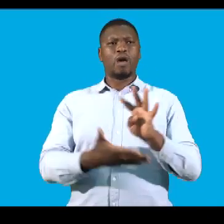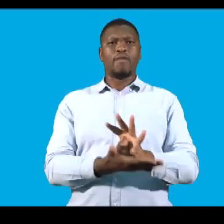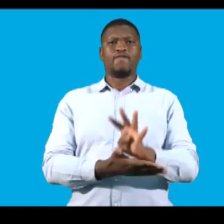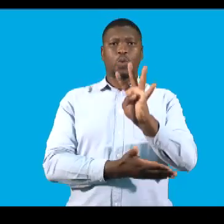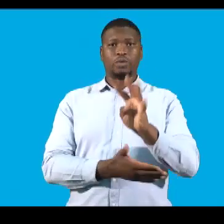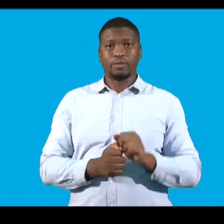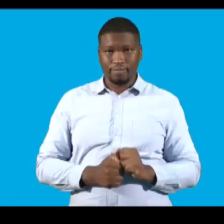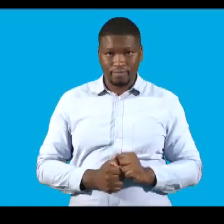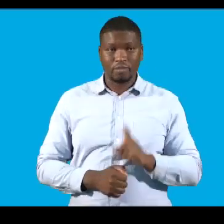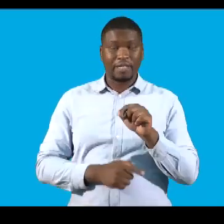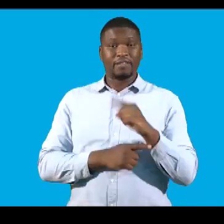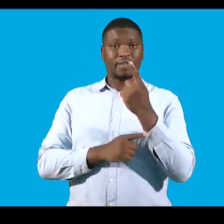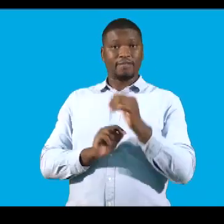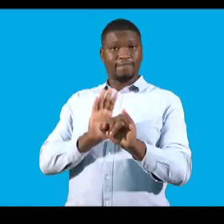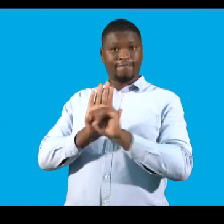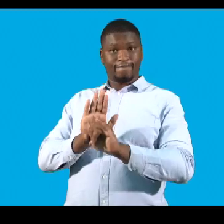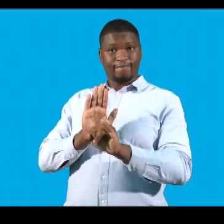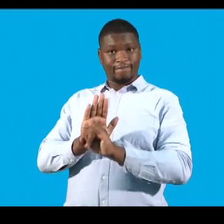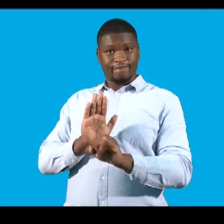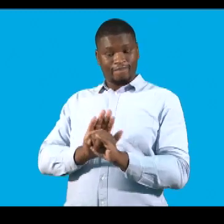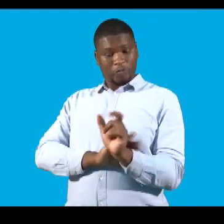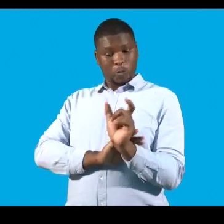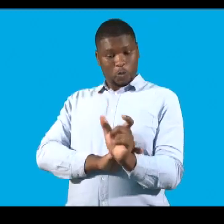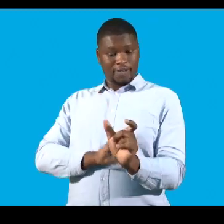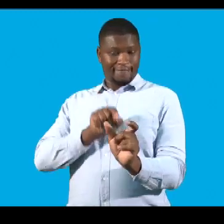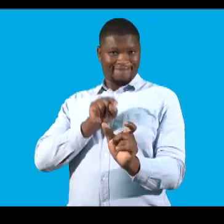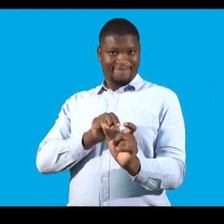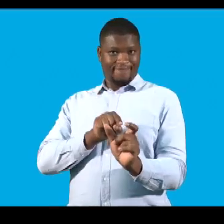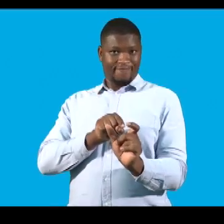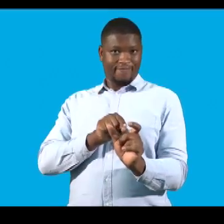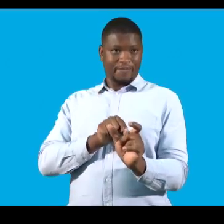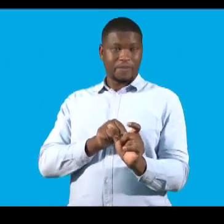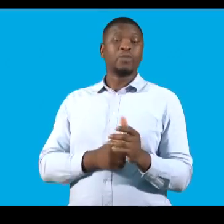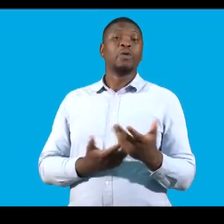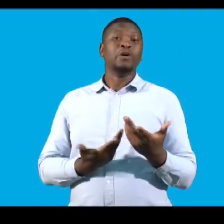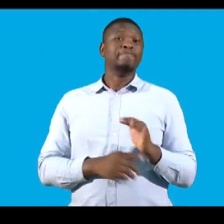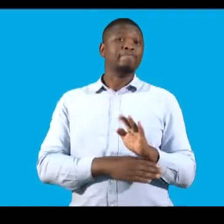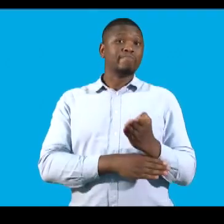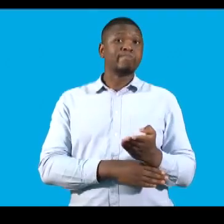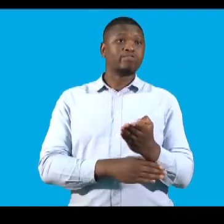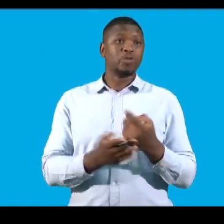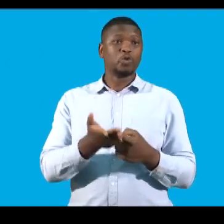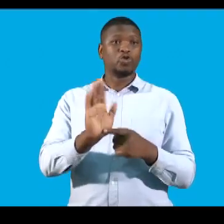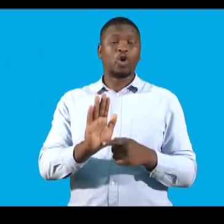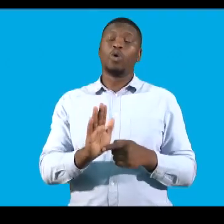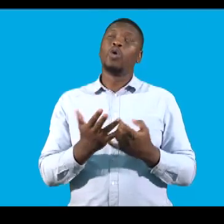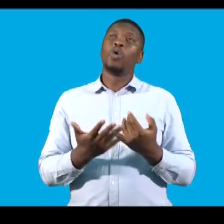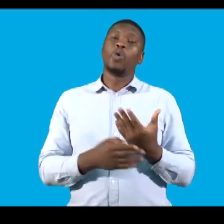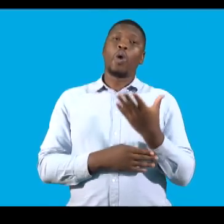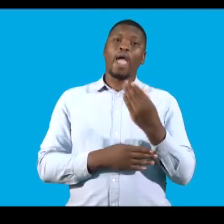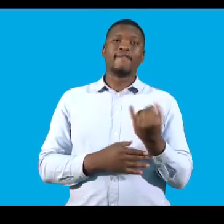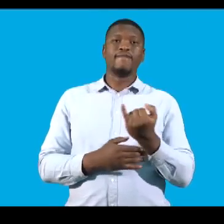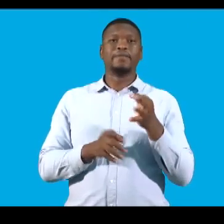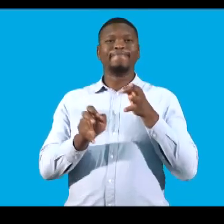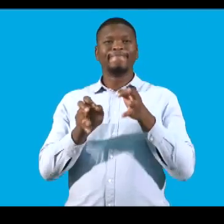Firstly, we are going to identify the word related to the instruction question. So here we are looking